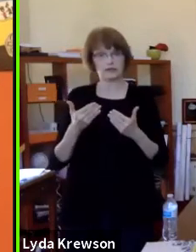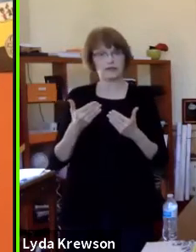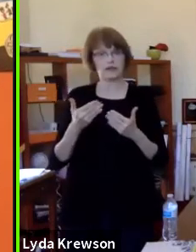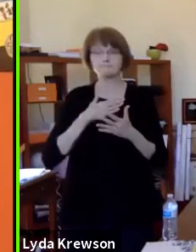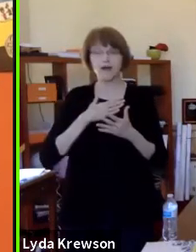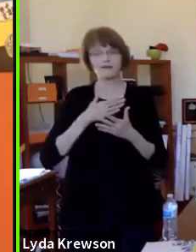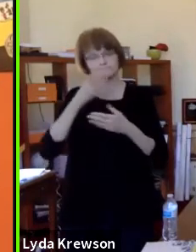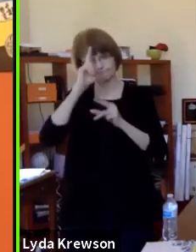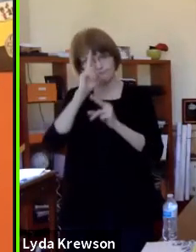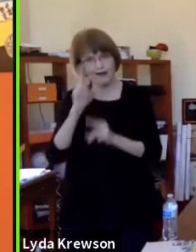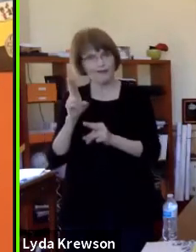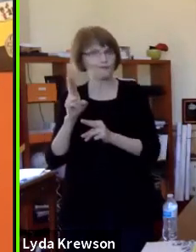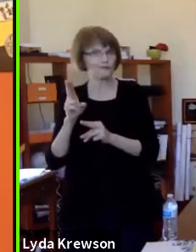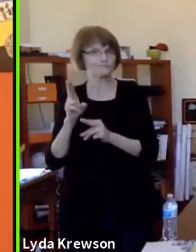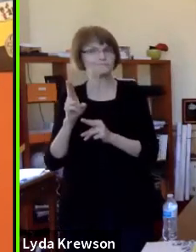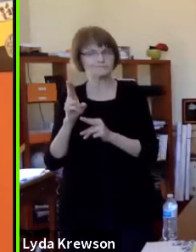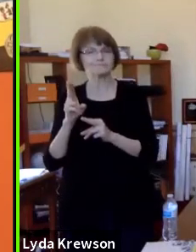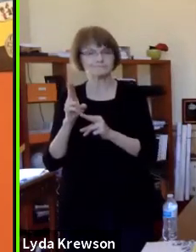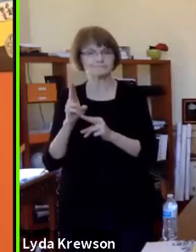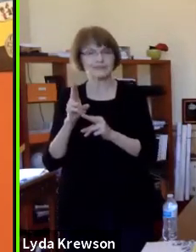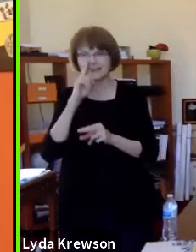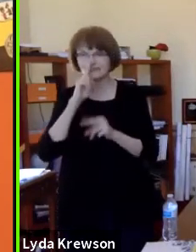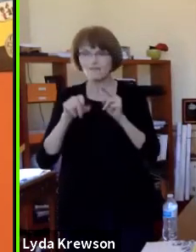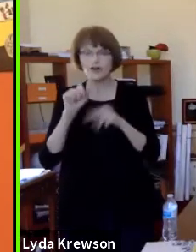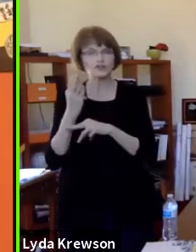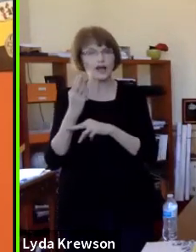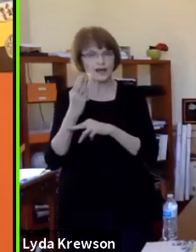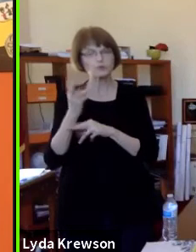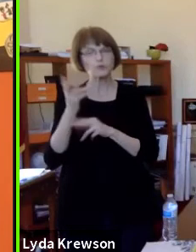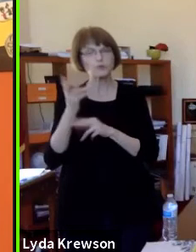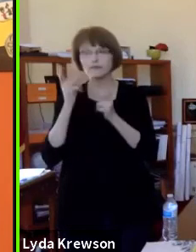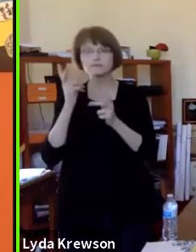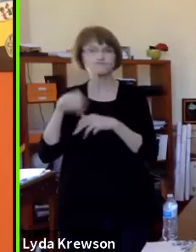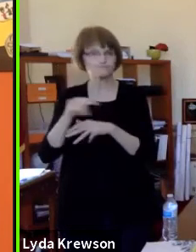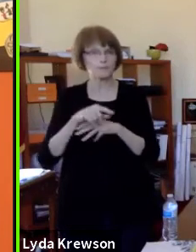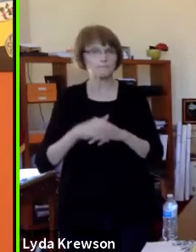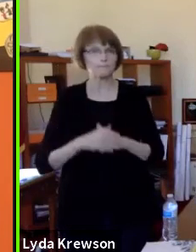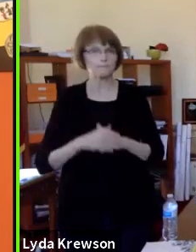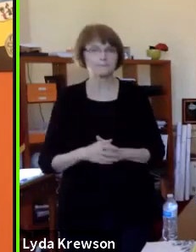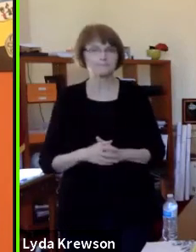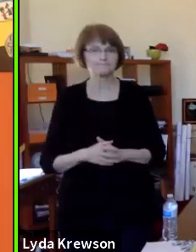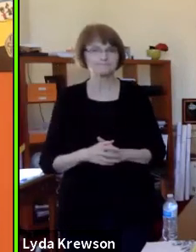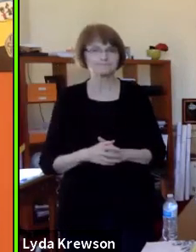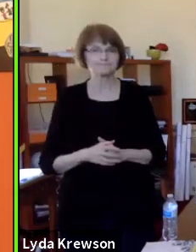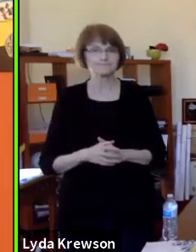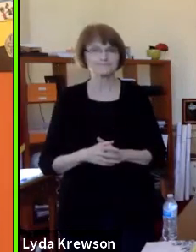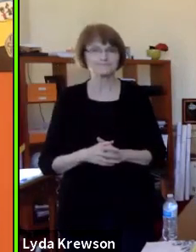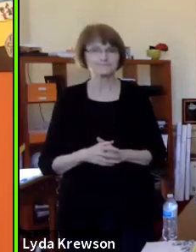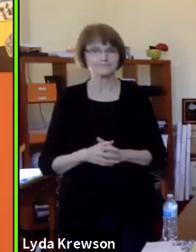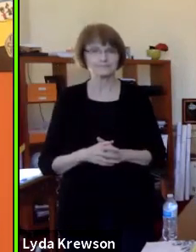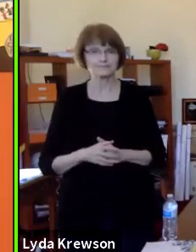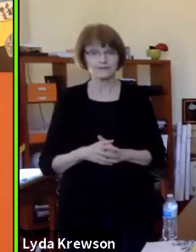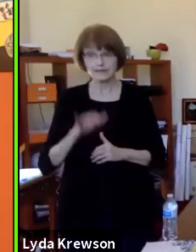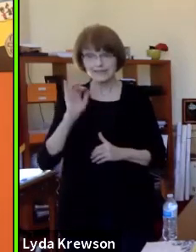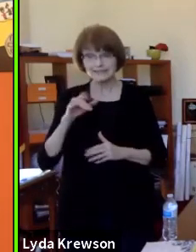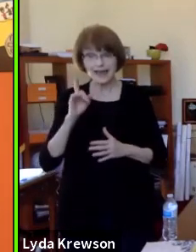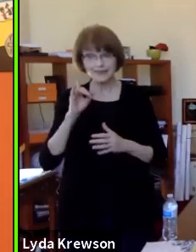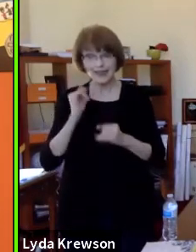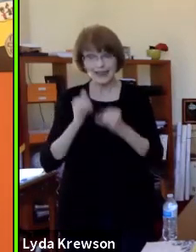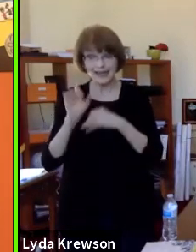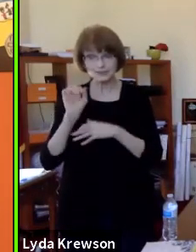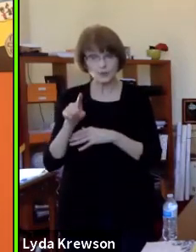privilege and a very fun job. Okay. Thank you, Mayor. Is that our last question,